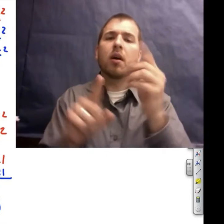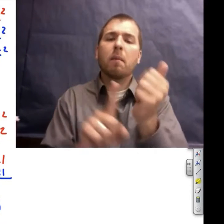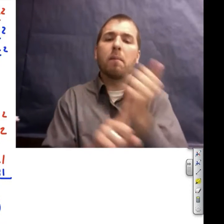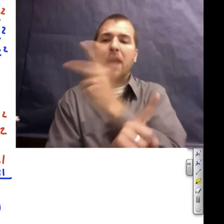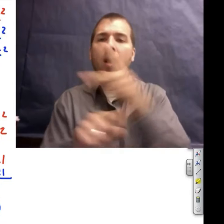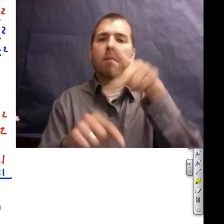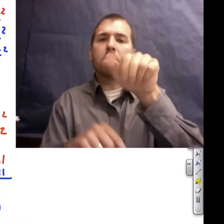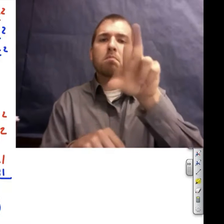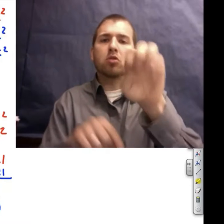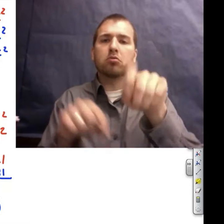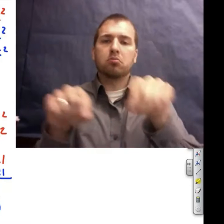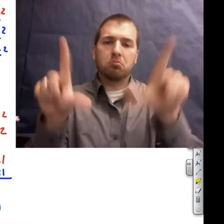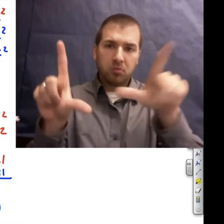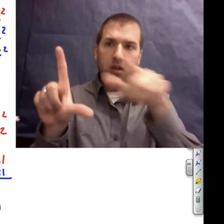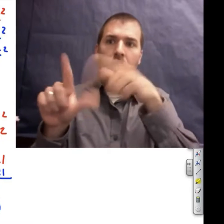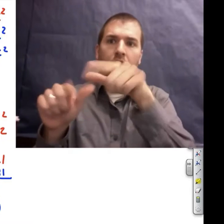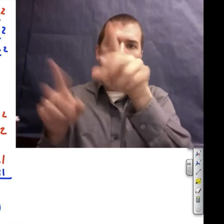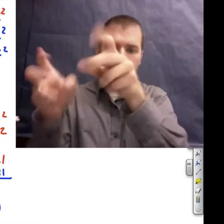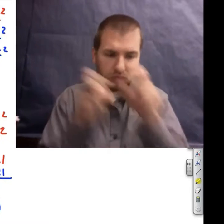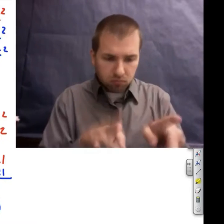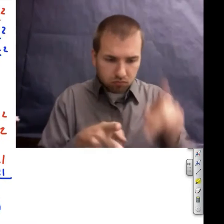So if you practice this